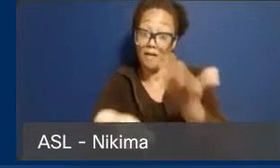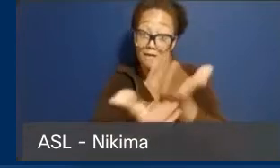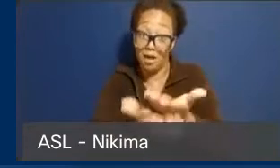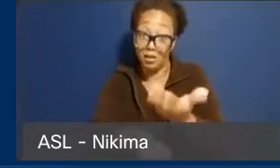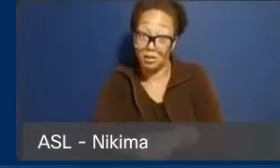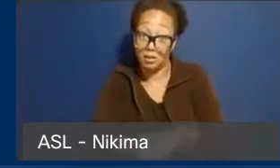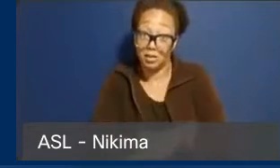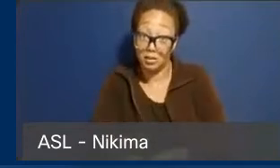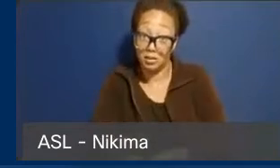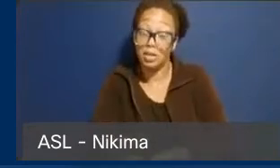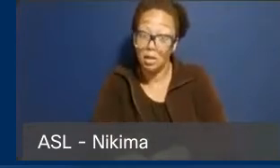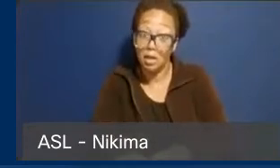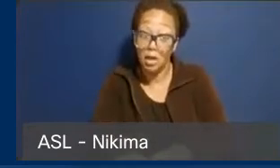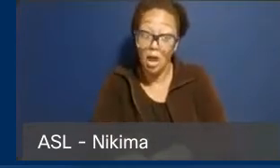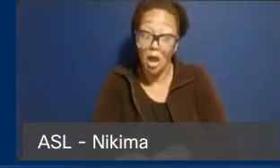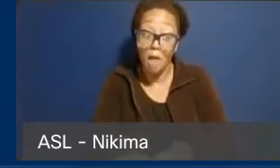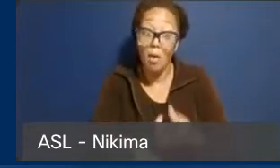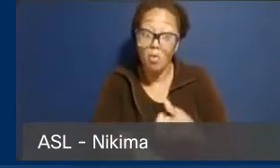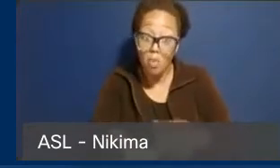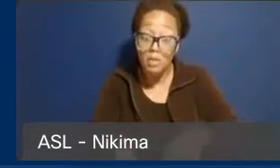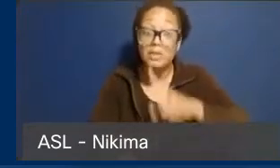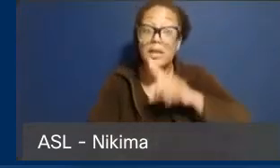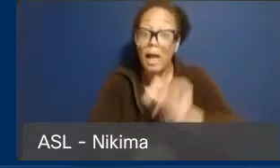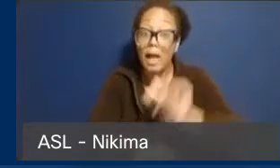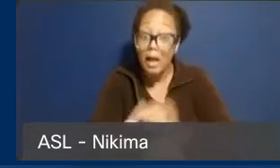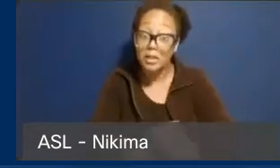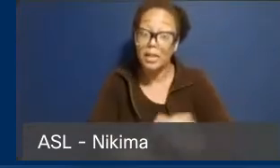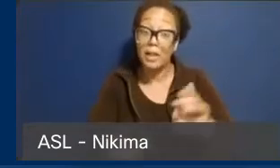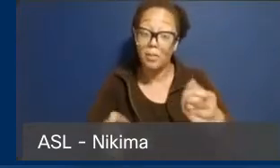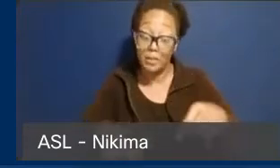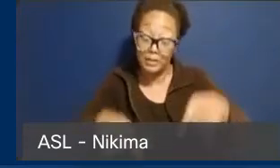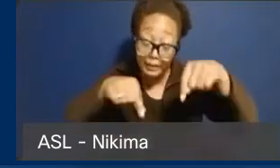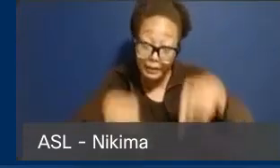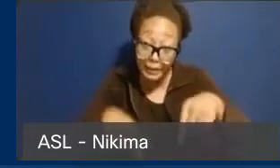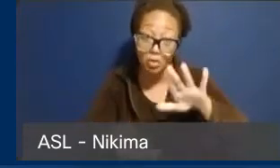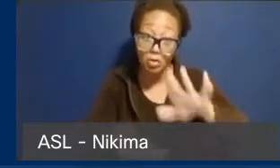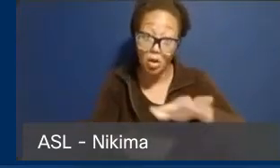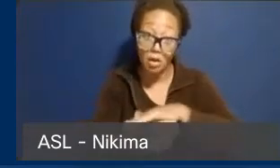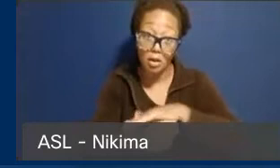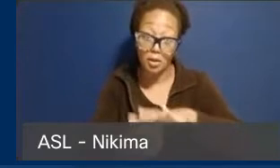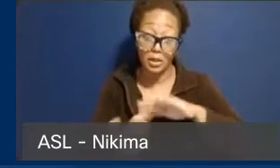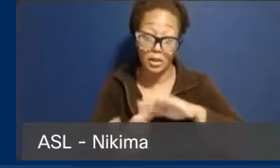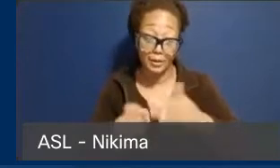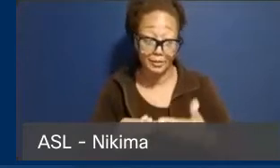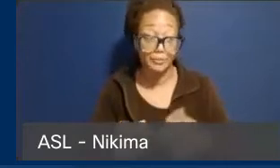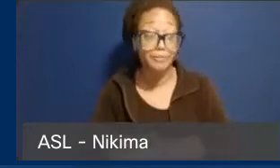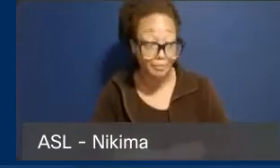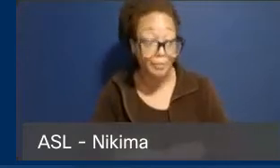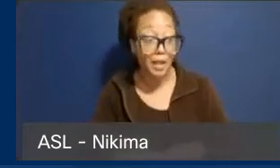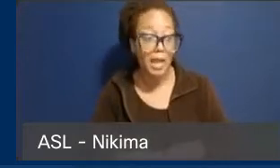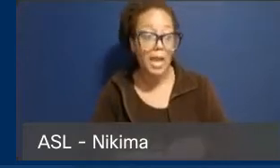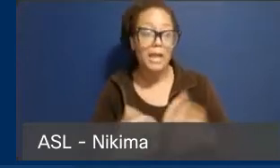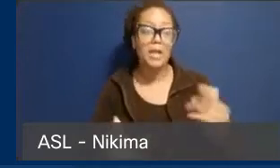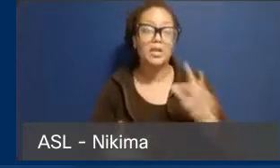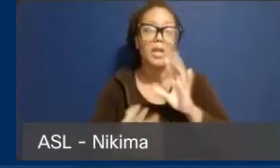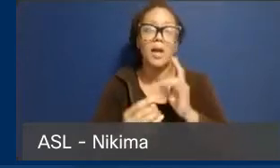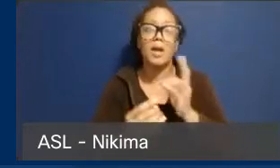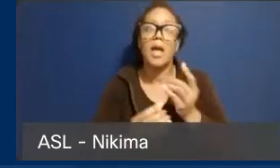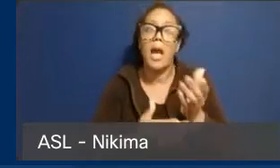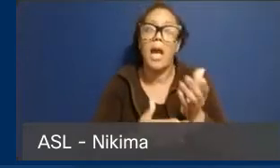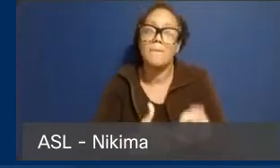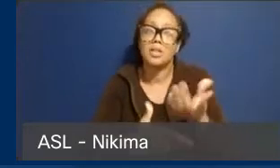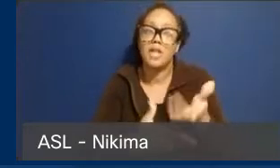is actually present in your communities. And then I also looked at median earnings. So